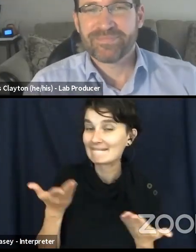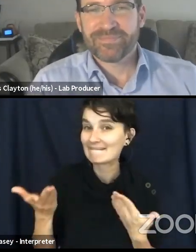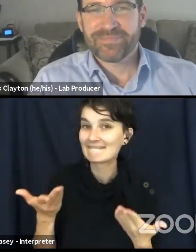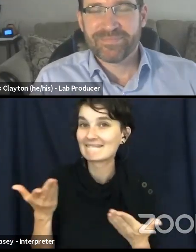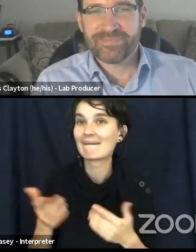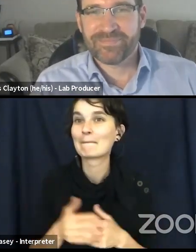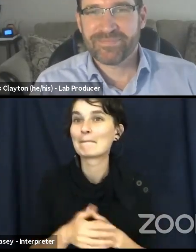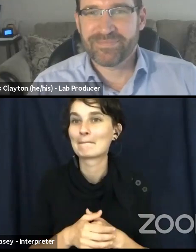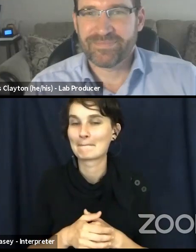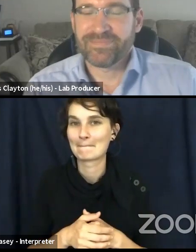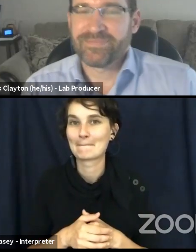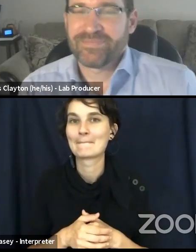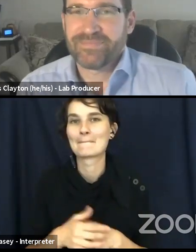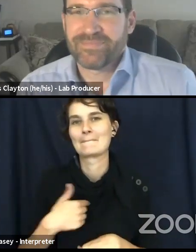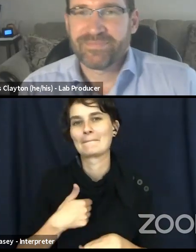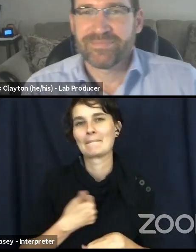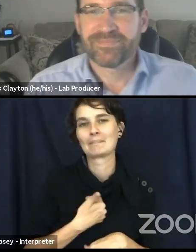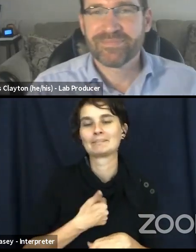I can go first.